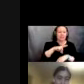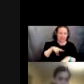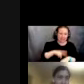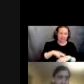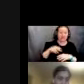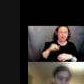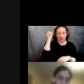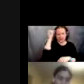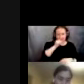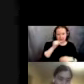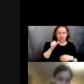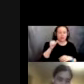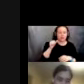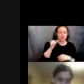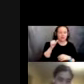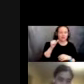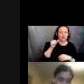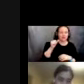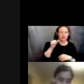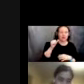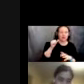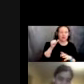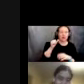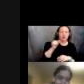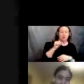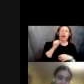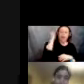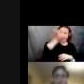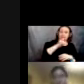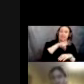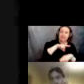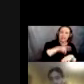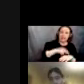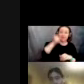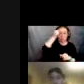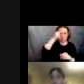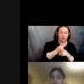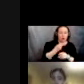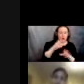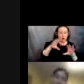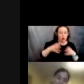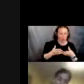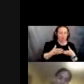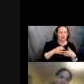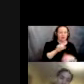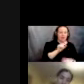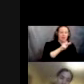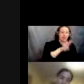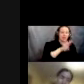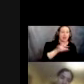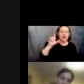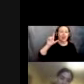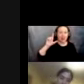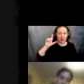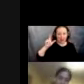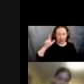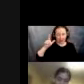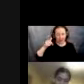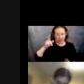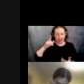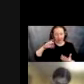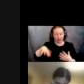the Alaska Native Brotherhood, sorry about that, the ANB, which also let women in later, so became the Alaska Native